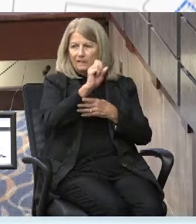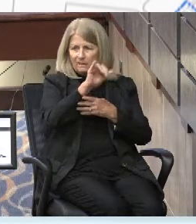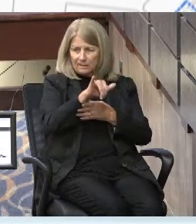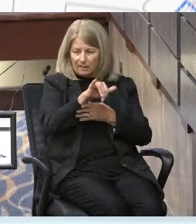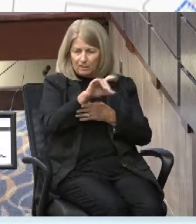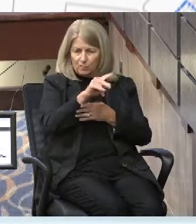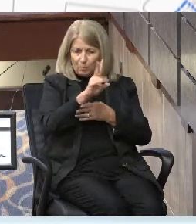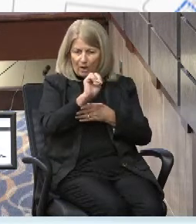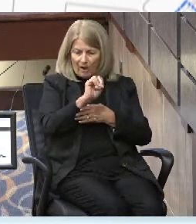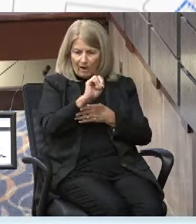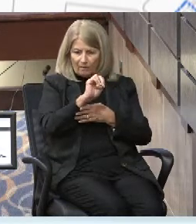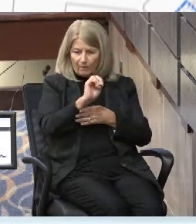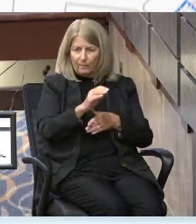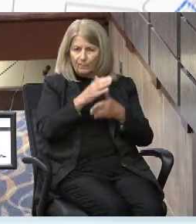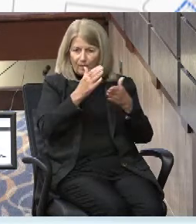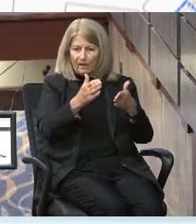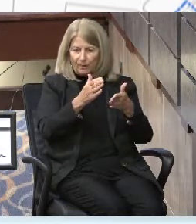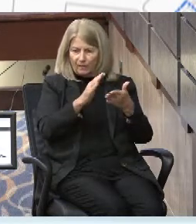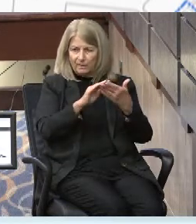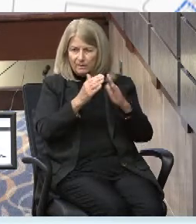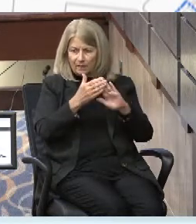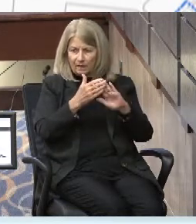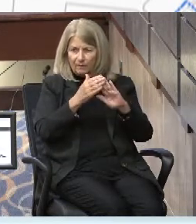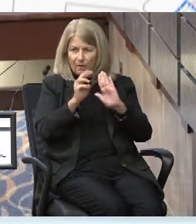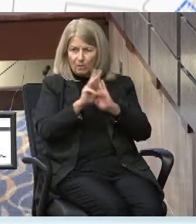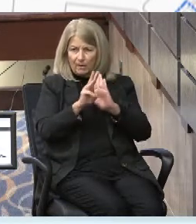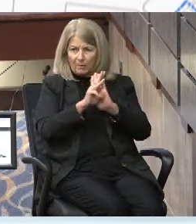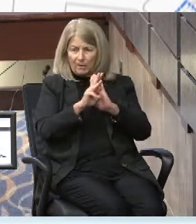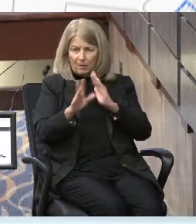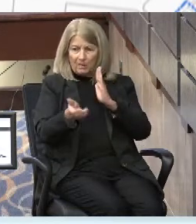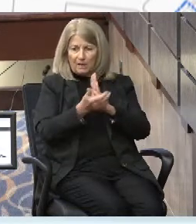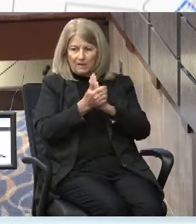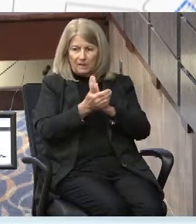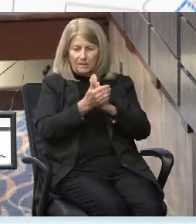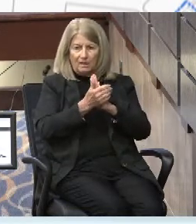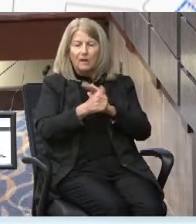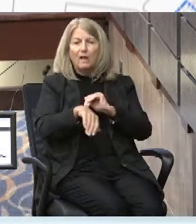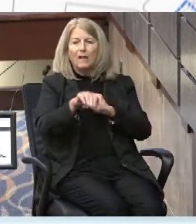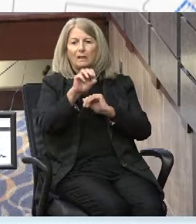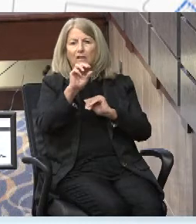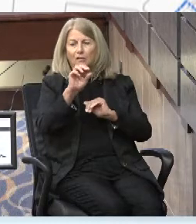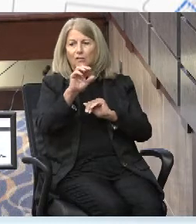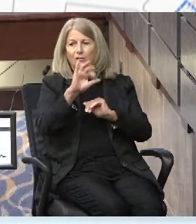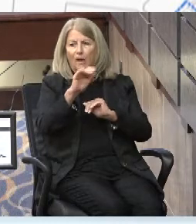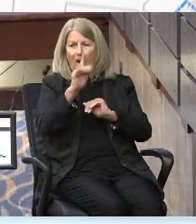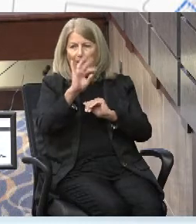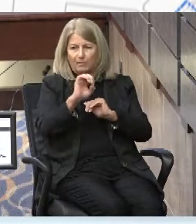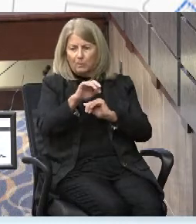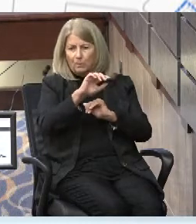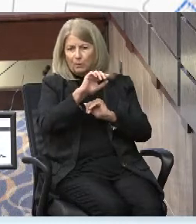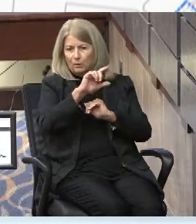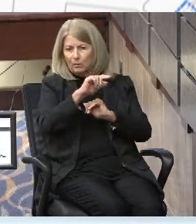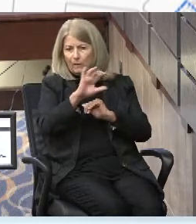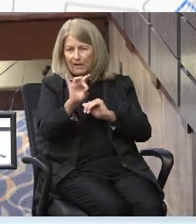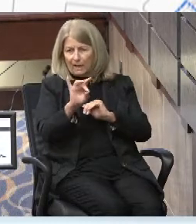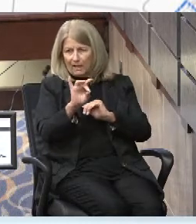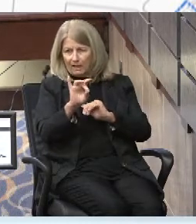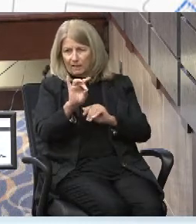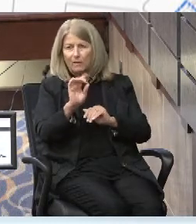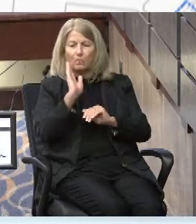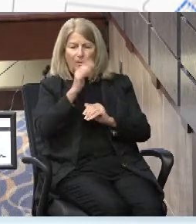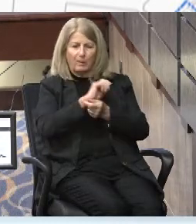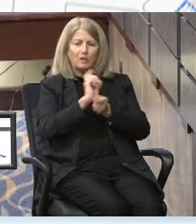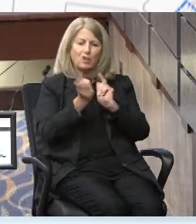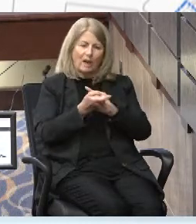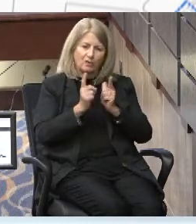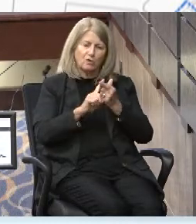of the City of Waco be amended by revising Section 28-247 and Chapter 28 zoning of said code, providing that the zoning map shall be changed